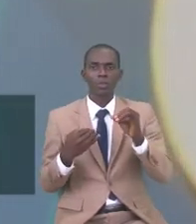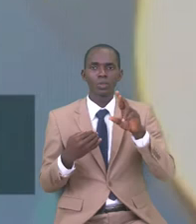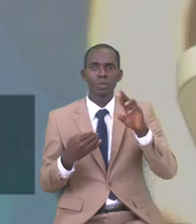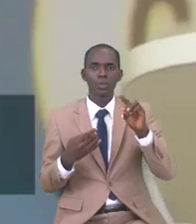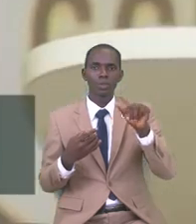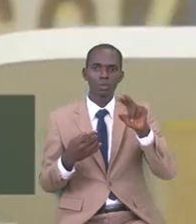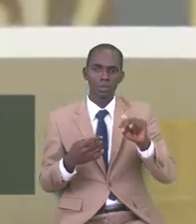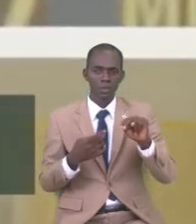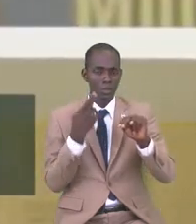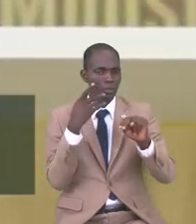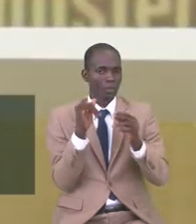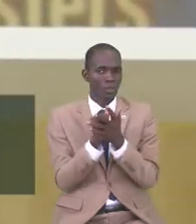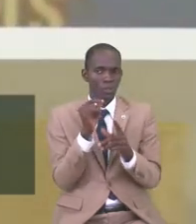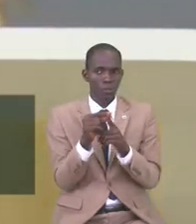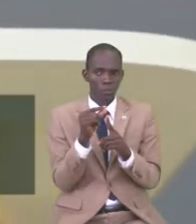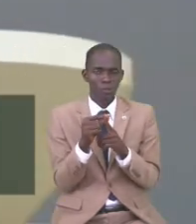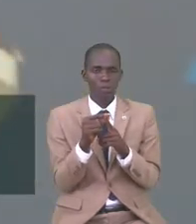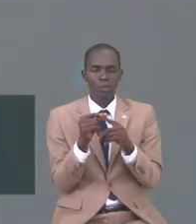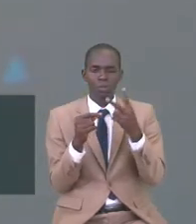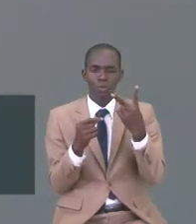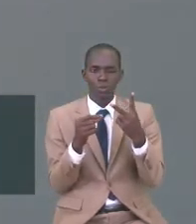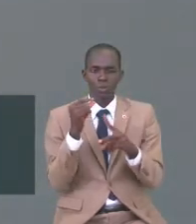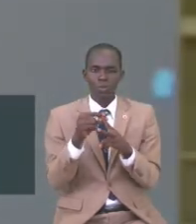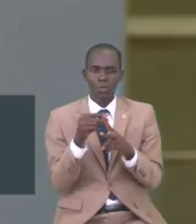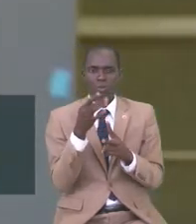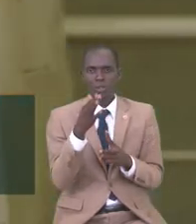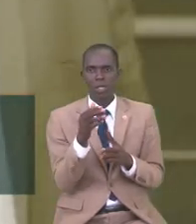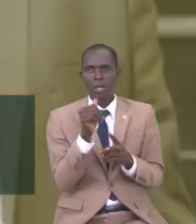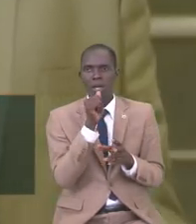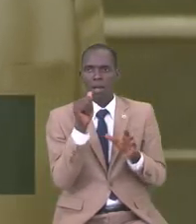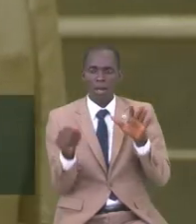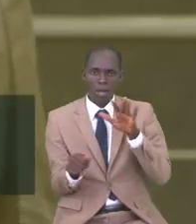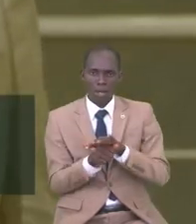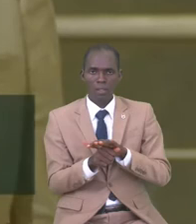word, underline those two words, hide